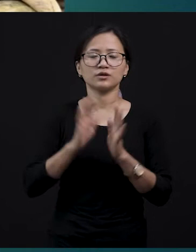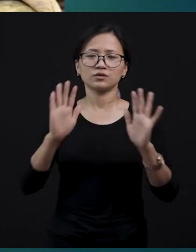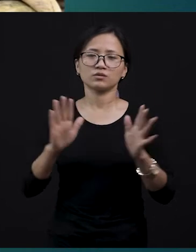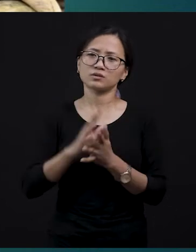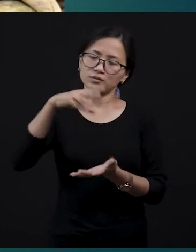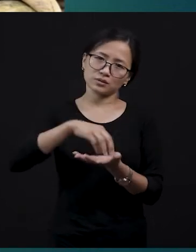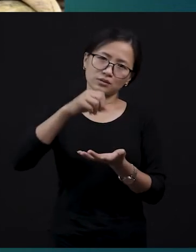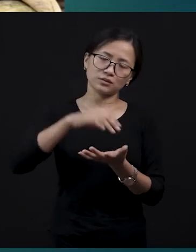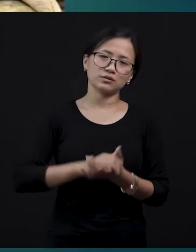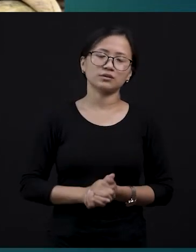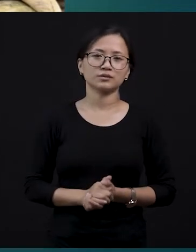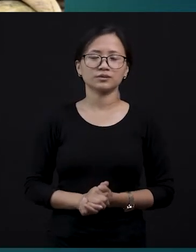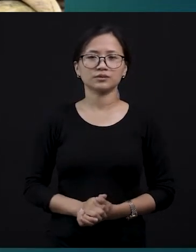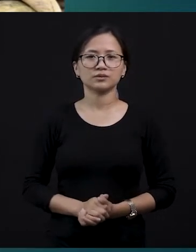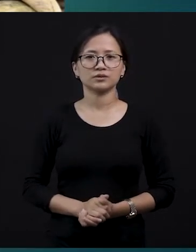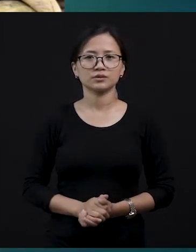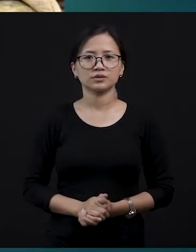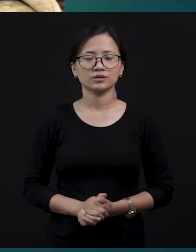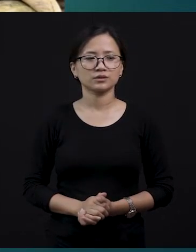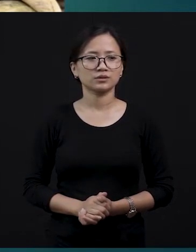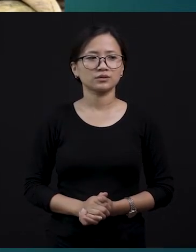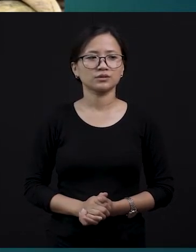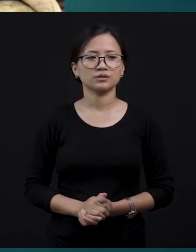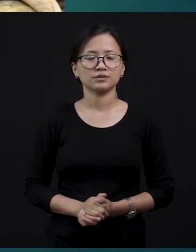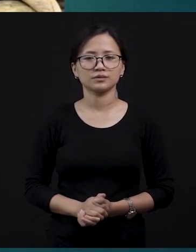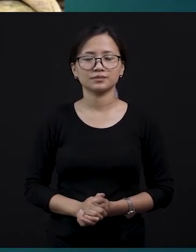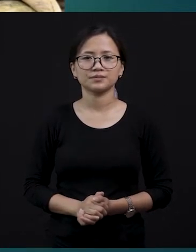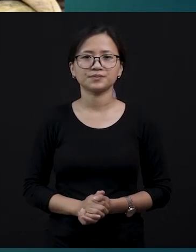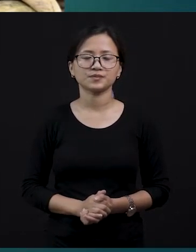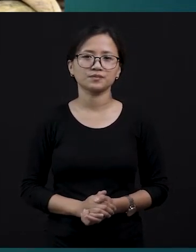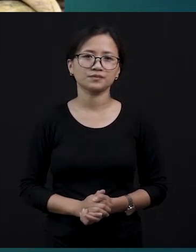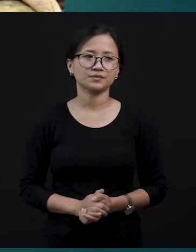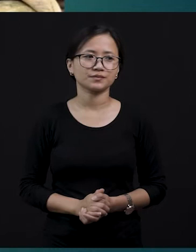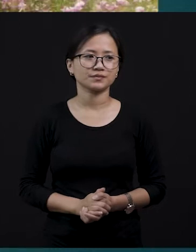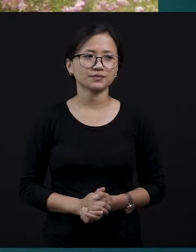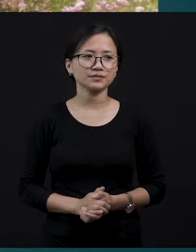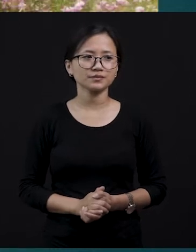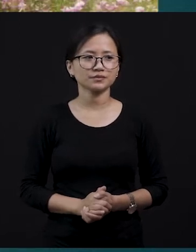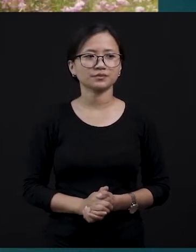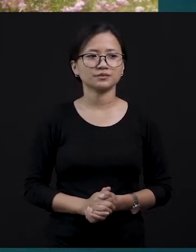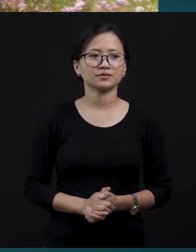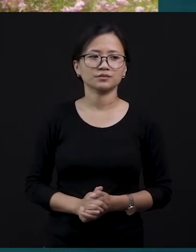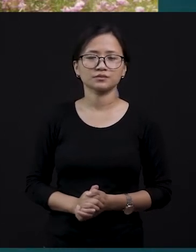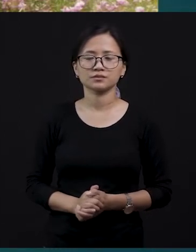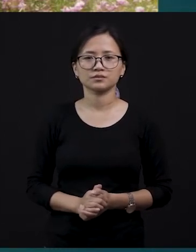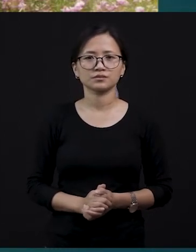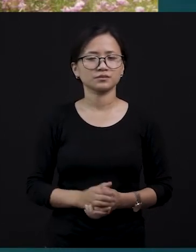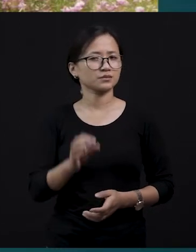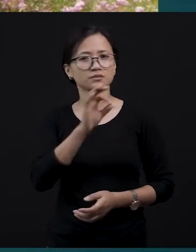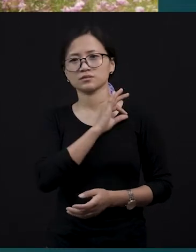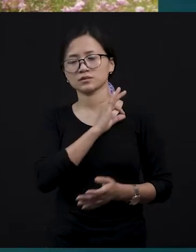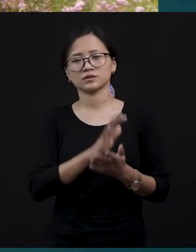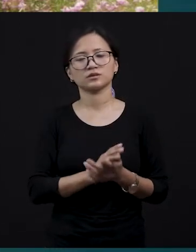which are filled with pebbles only. And some would be these rocky deserts. And this is an